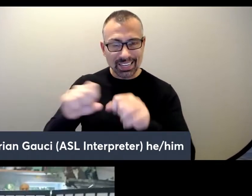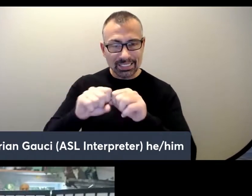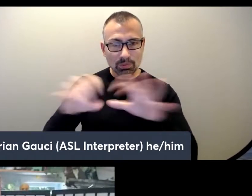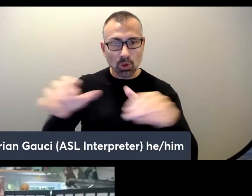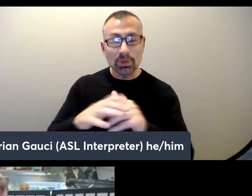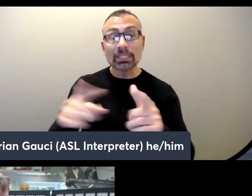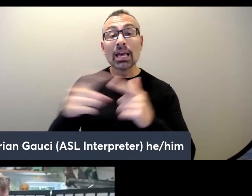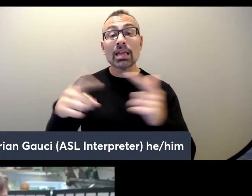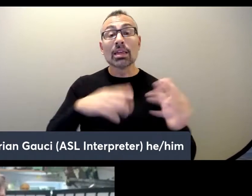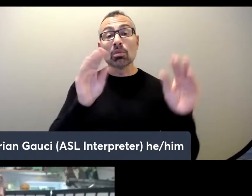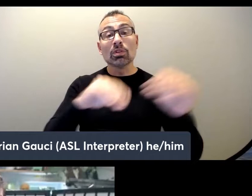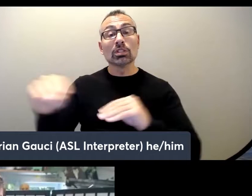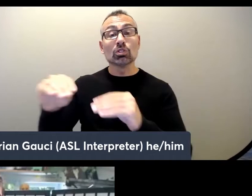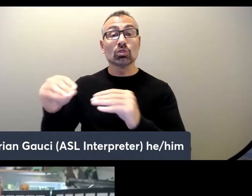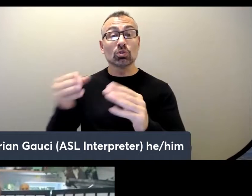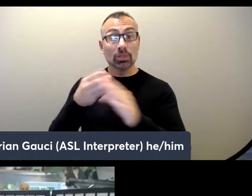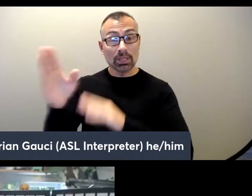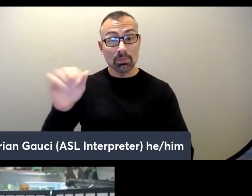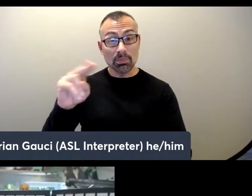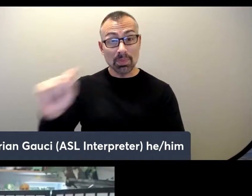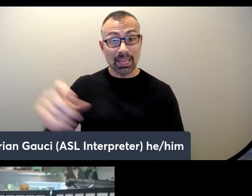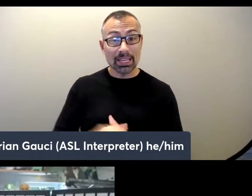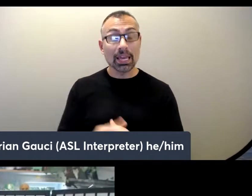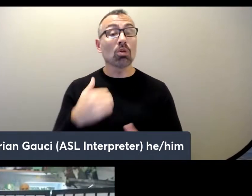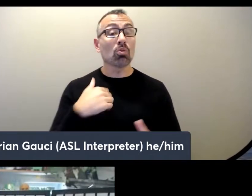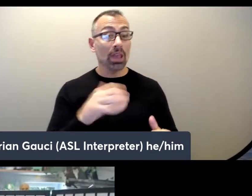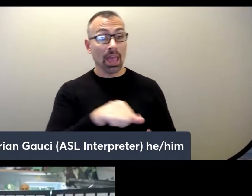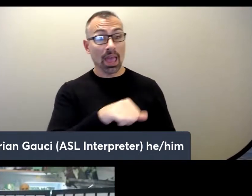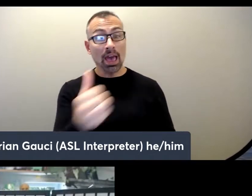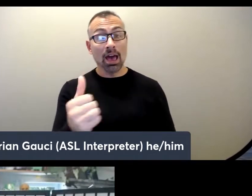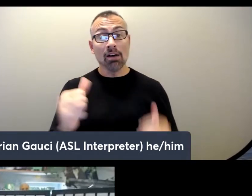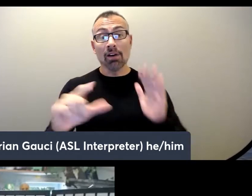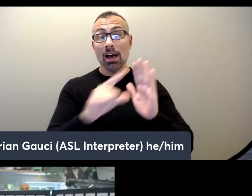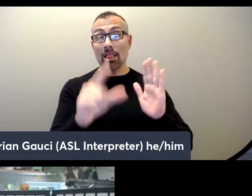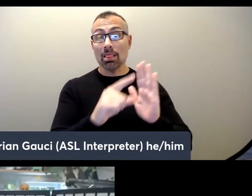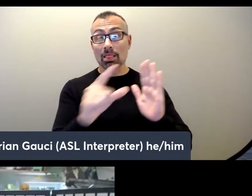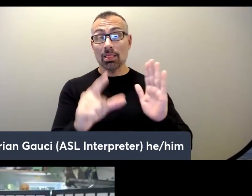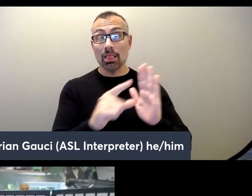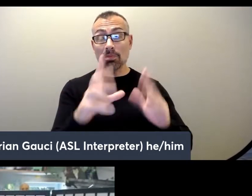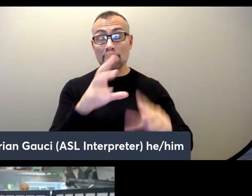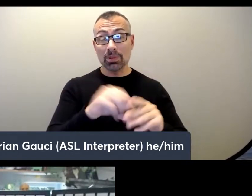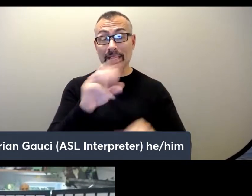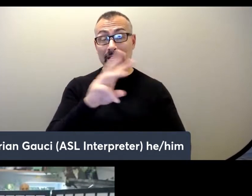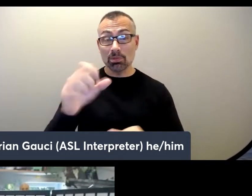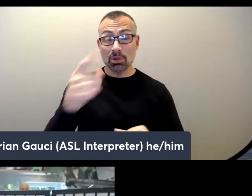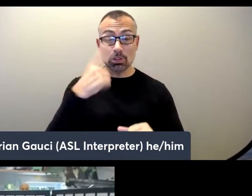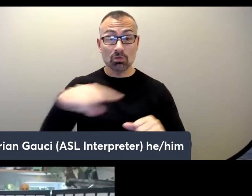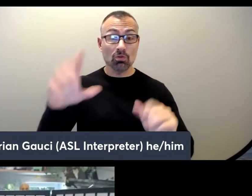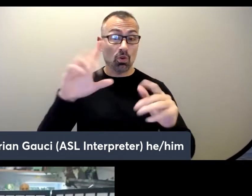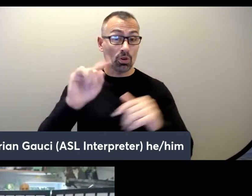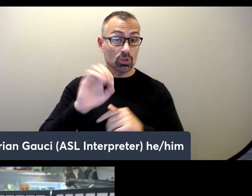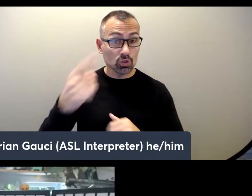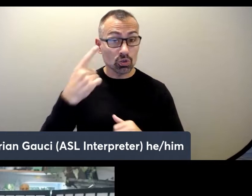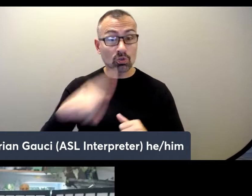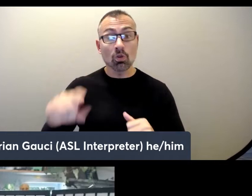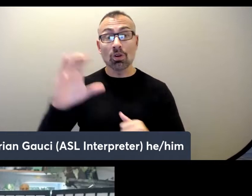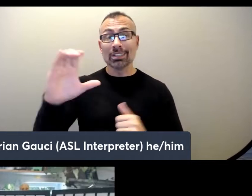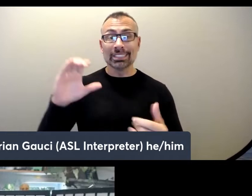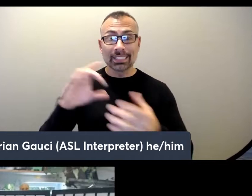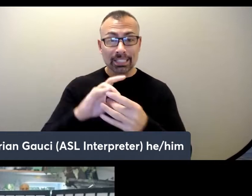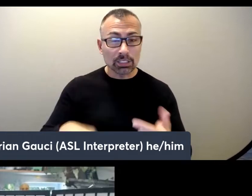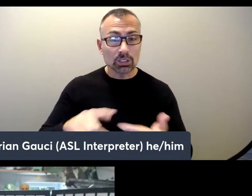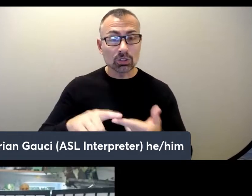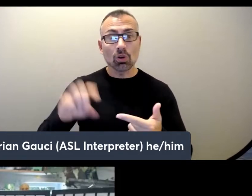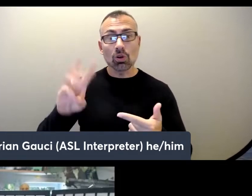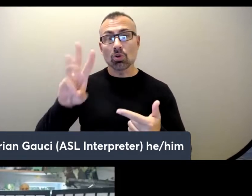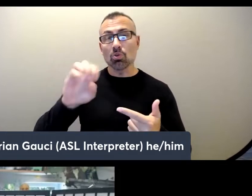Similarly, Web3.js library is a great set of collection of tools, allowing you to do RPC connections or WebSocket connections